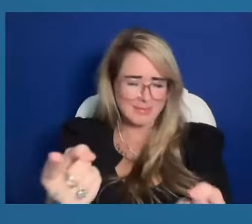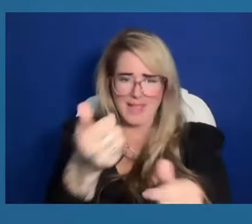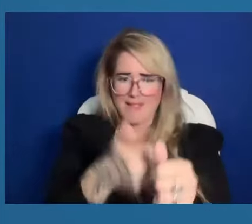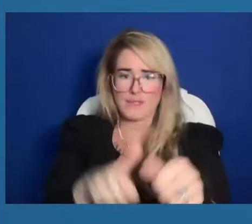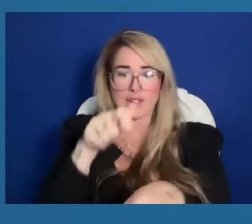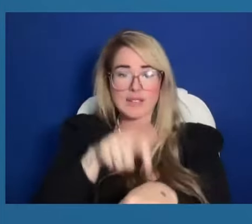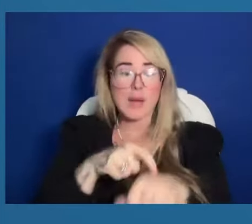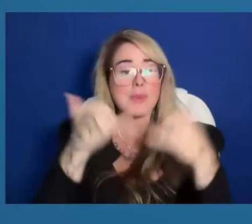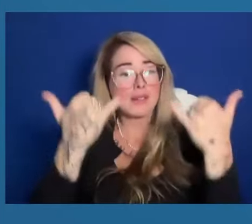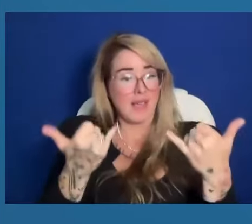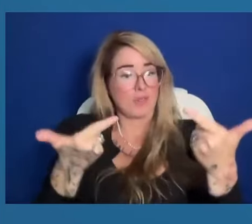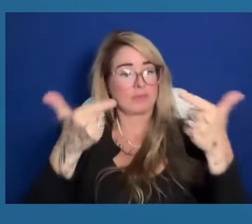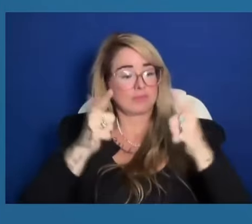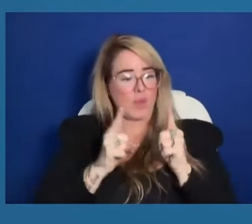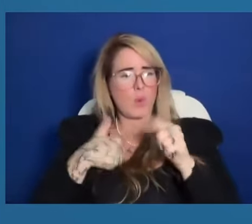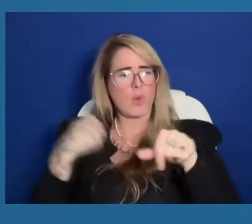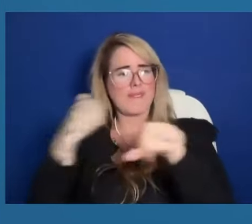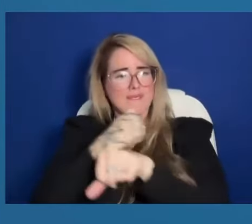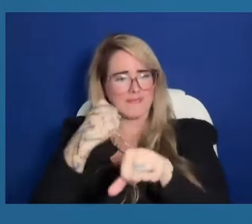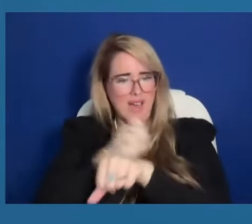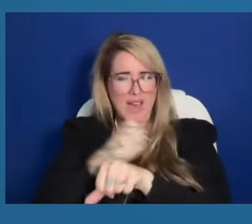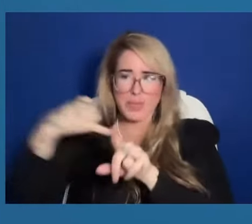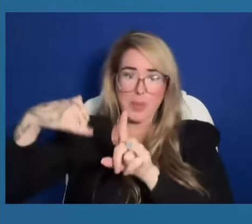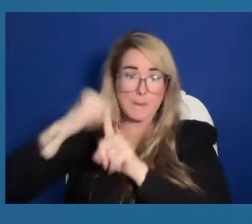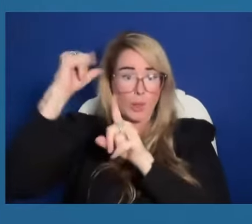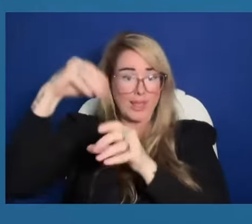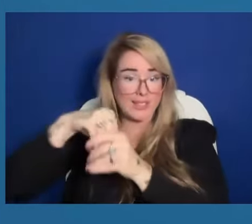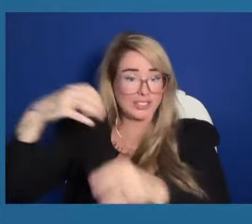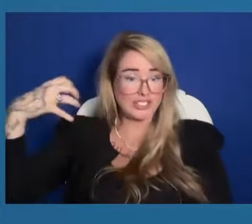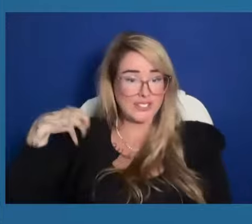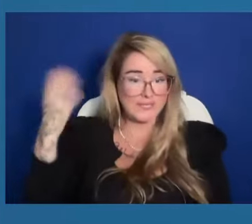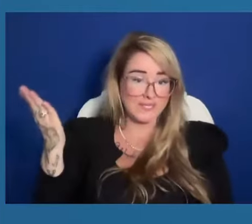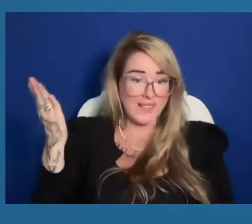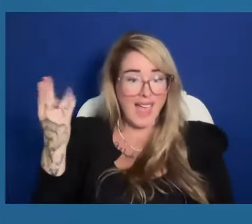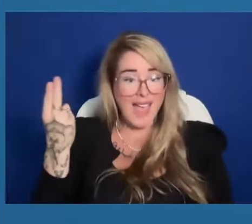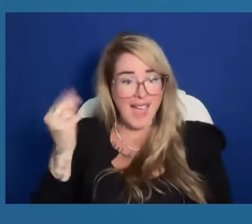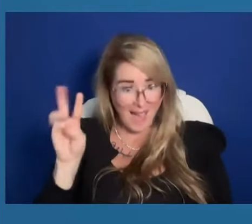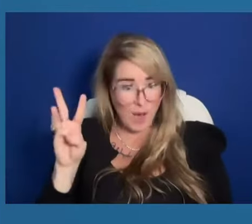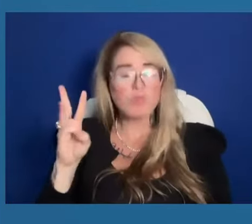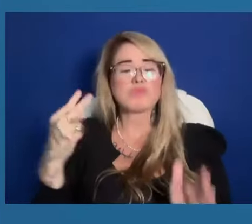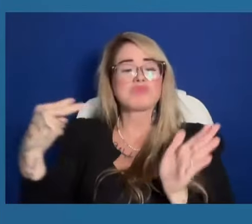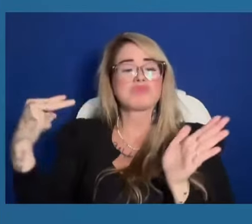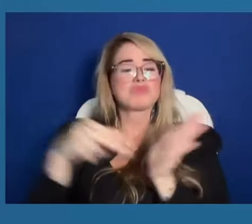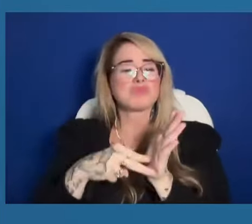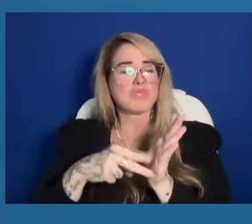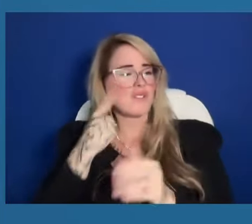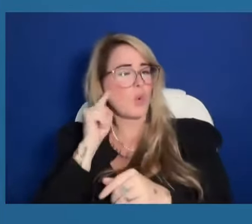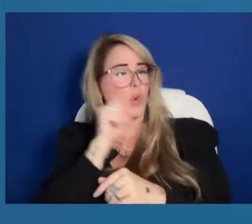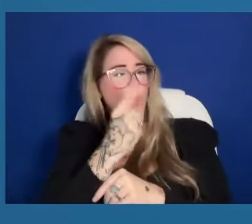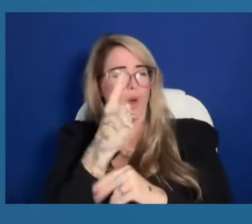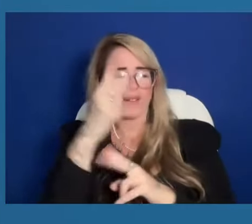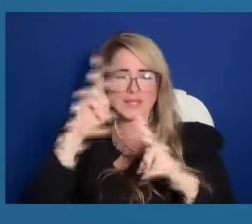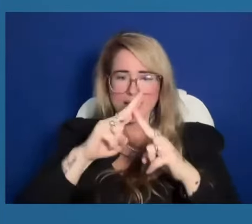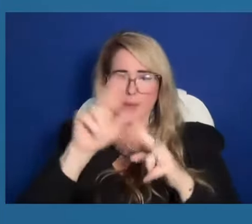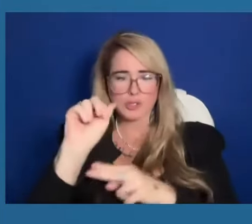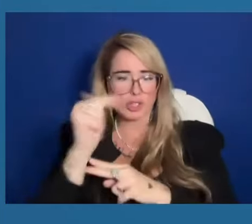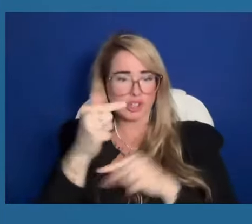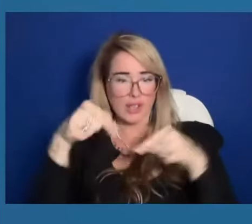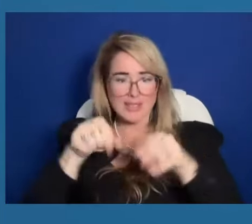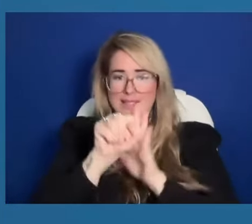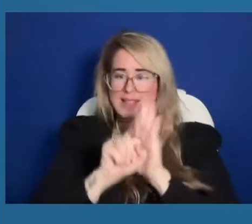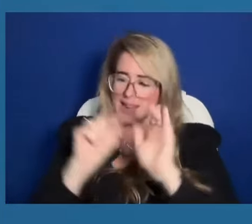our chance to fight the bully in chief by standing up for one of the best attorneys general this state